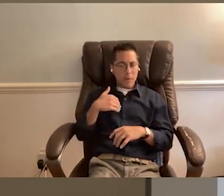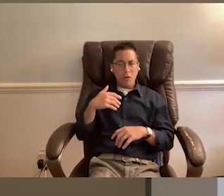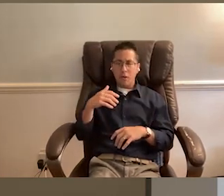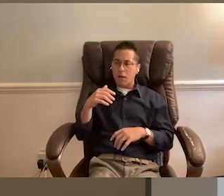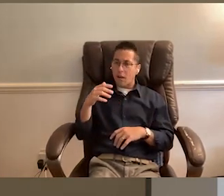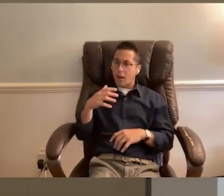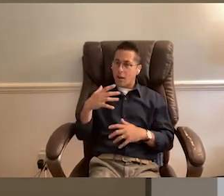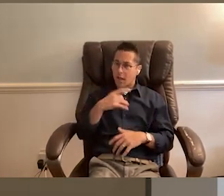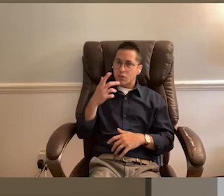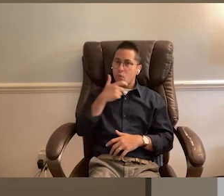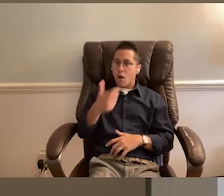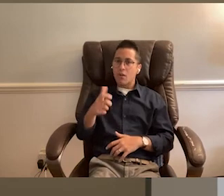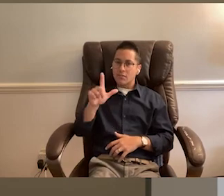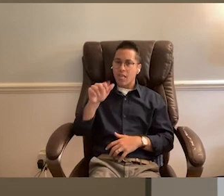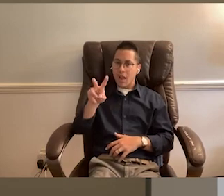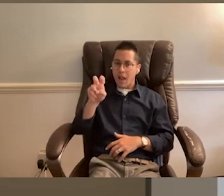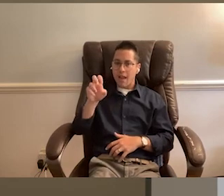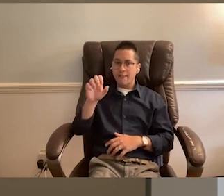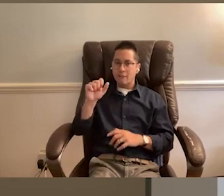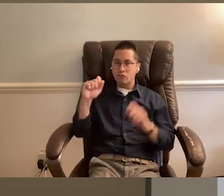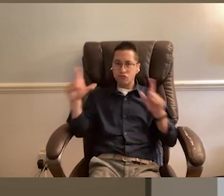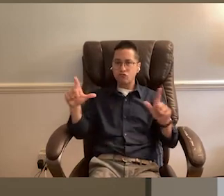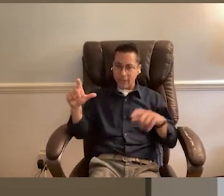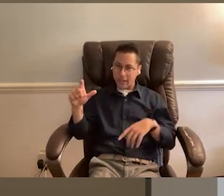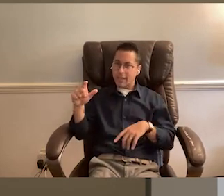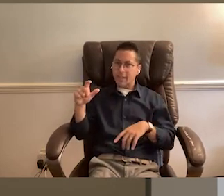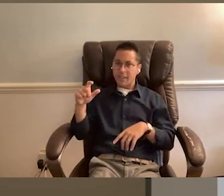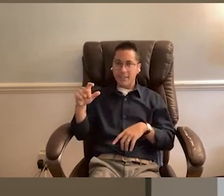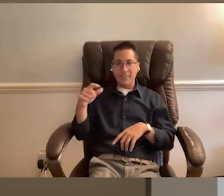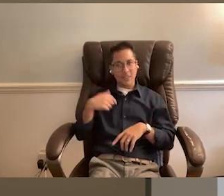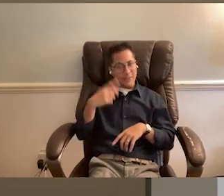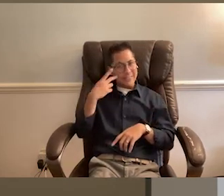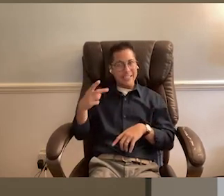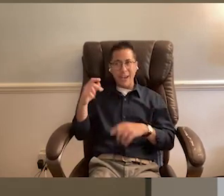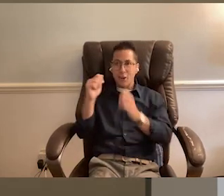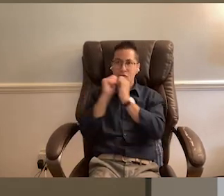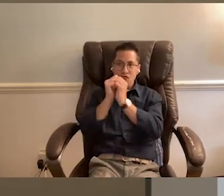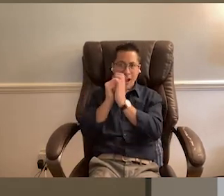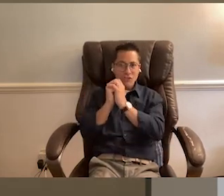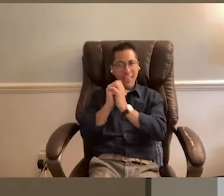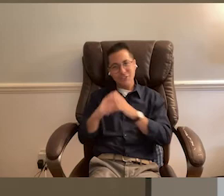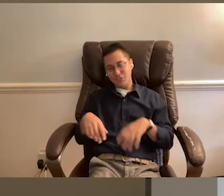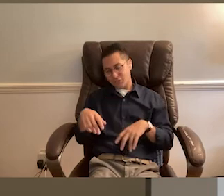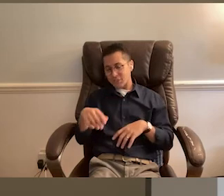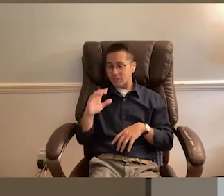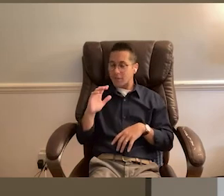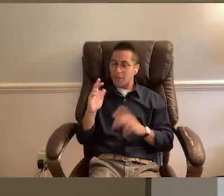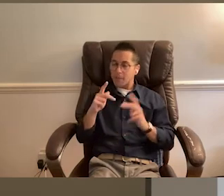Overall, it's just really fun. I love seeing our students succeed, but I love seeing other students on campus